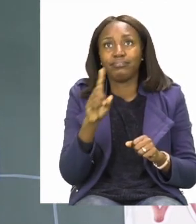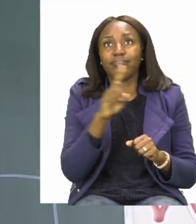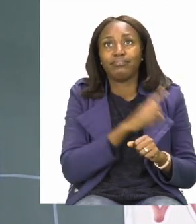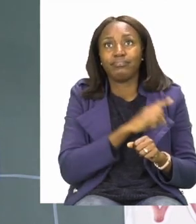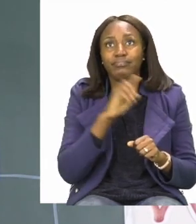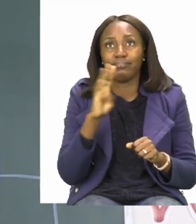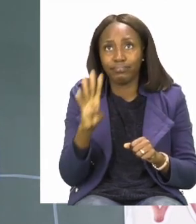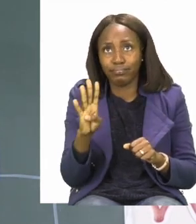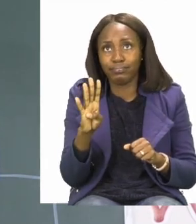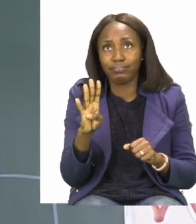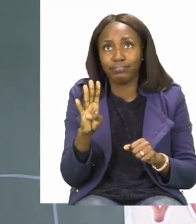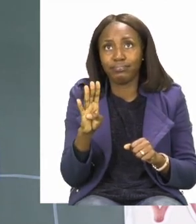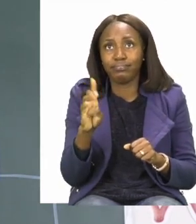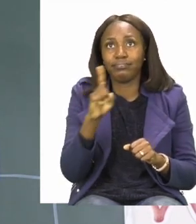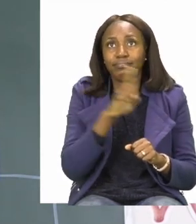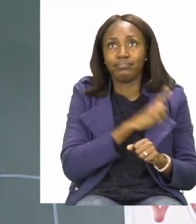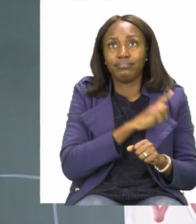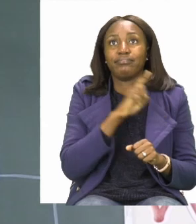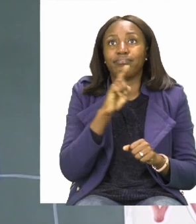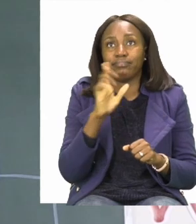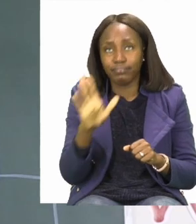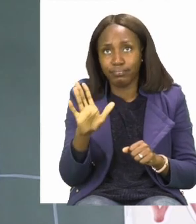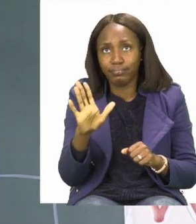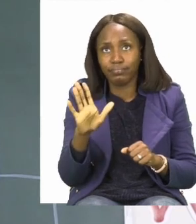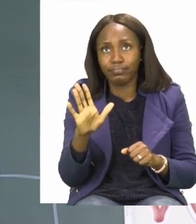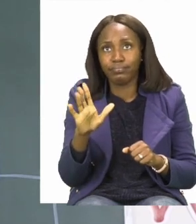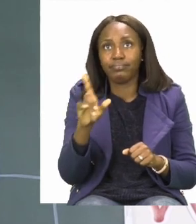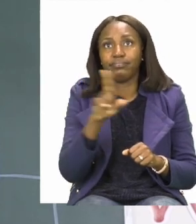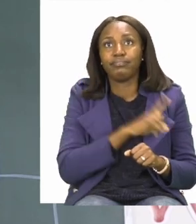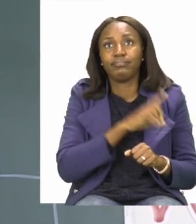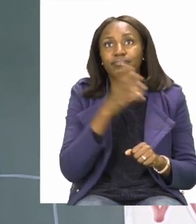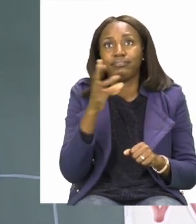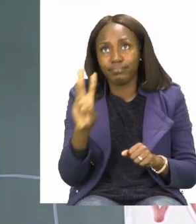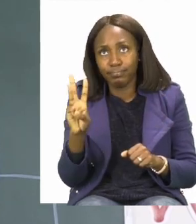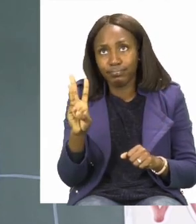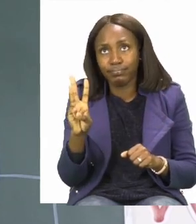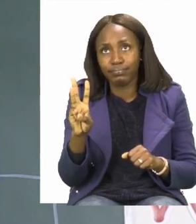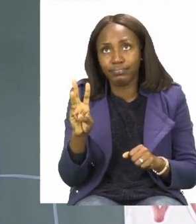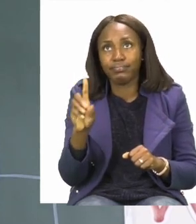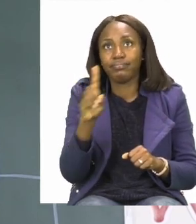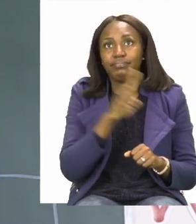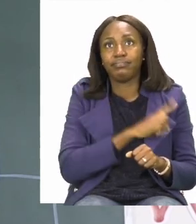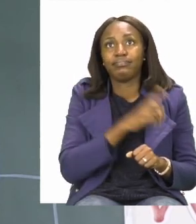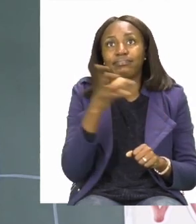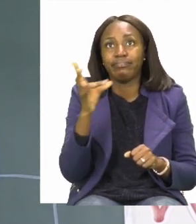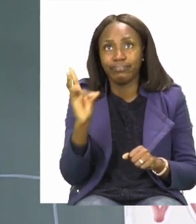13, 14, 15, 16,